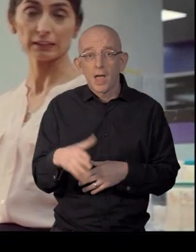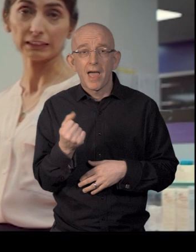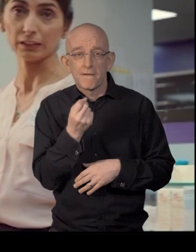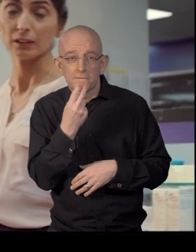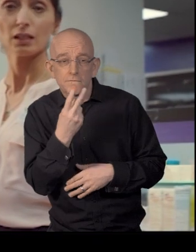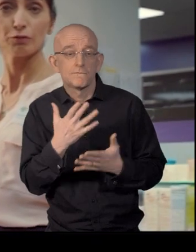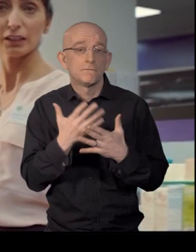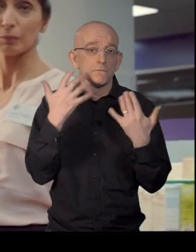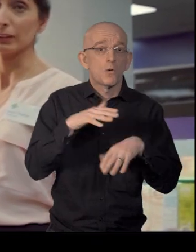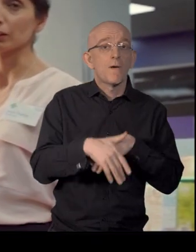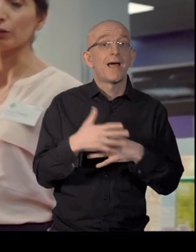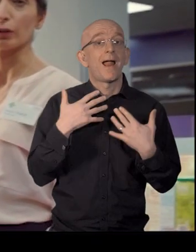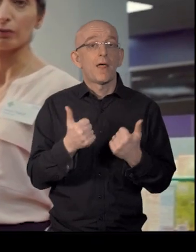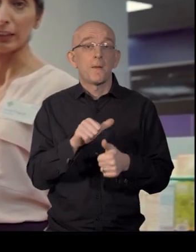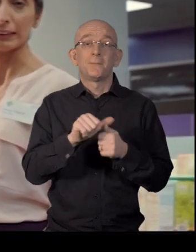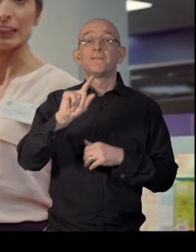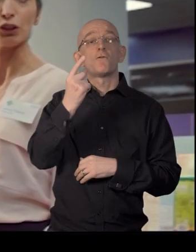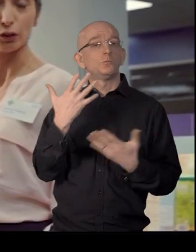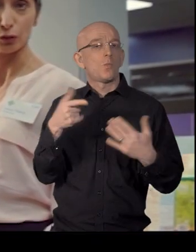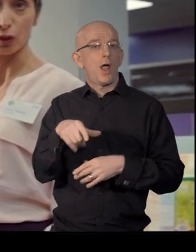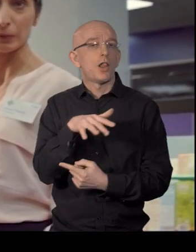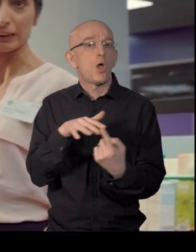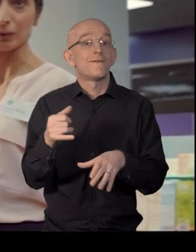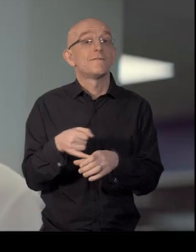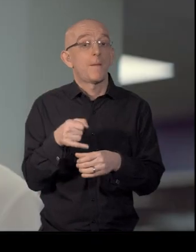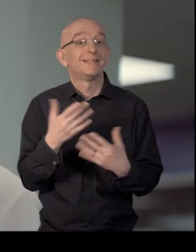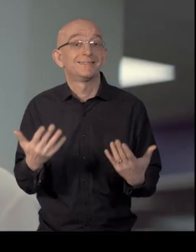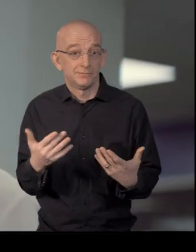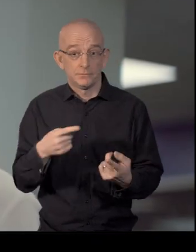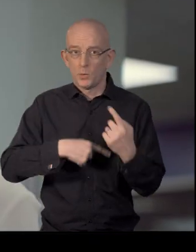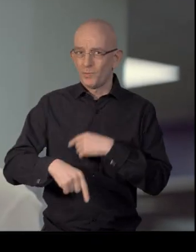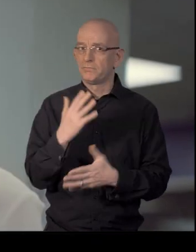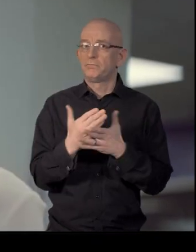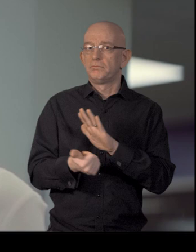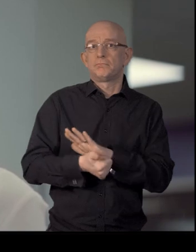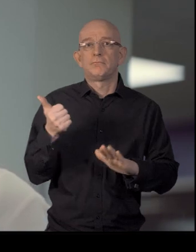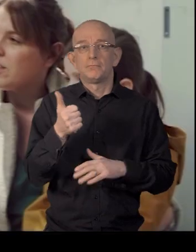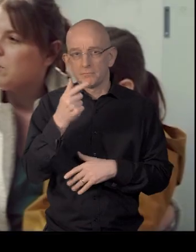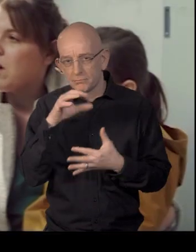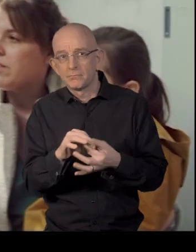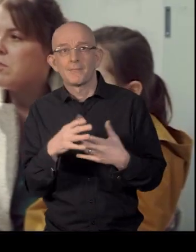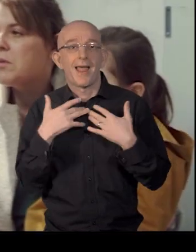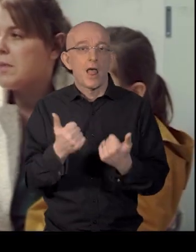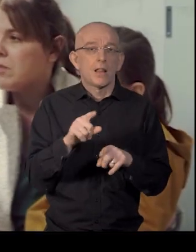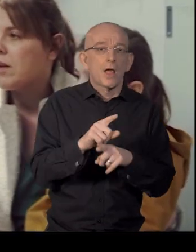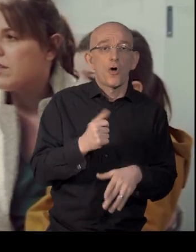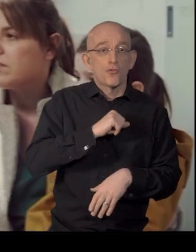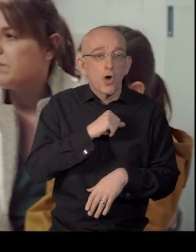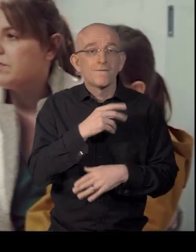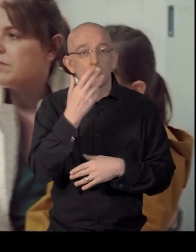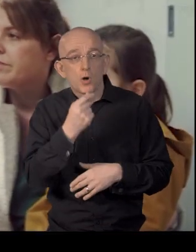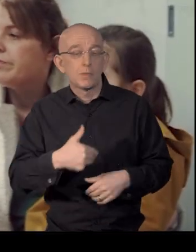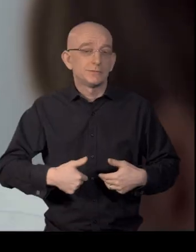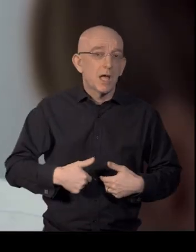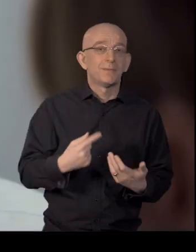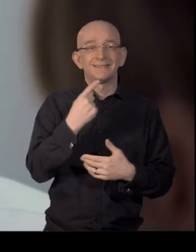minor health concern, the first place to go for advice is your local pharmacy. We're healthcare experts who can help you with things like coughs, colds,